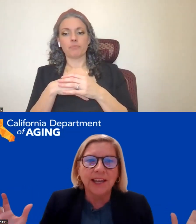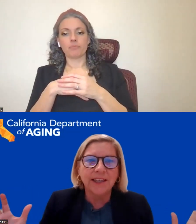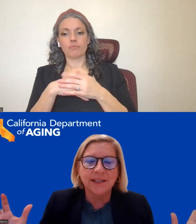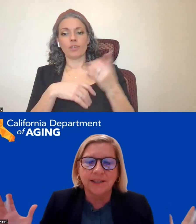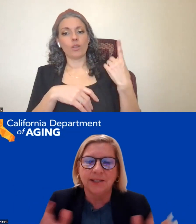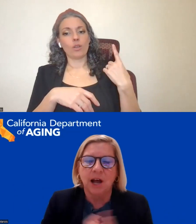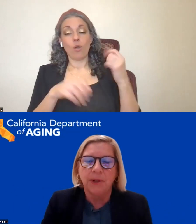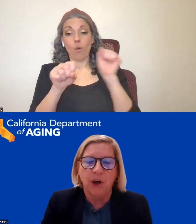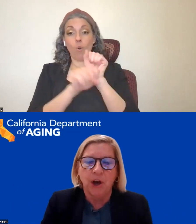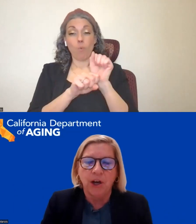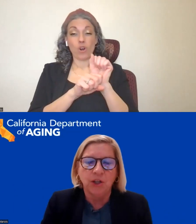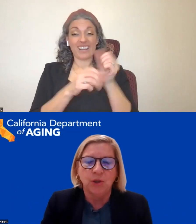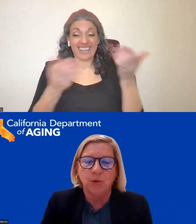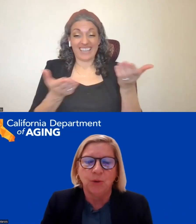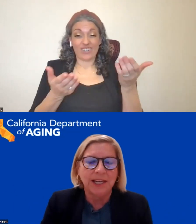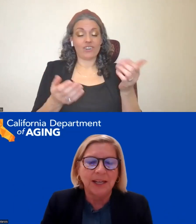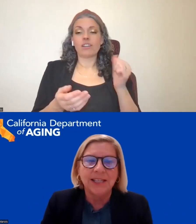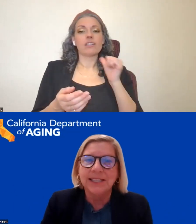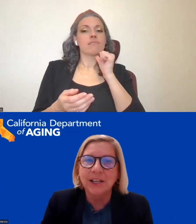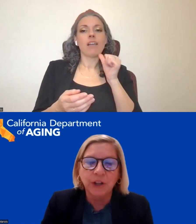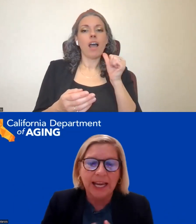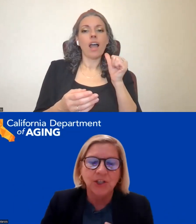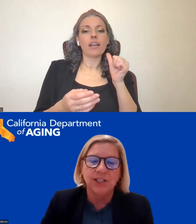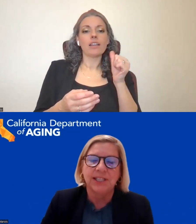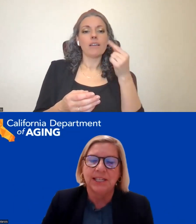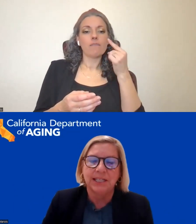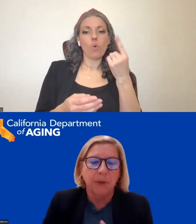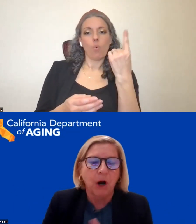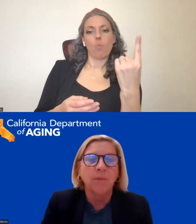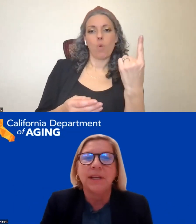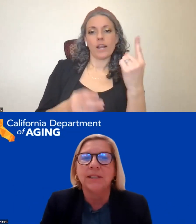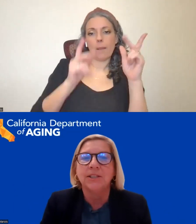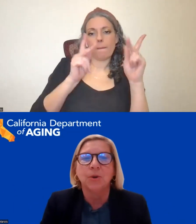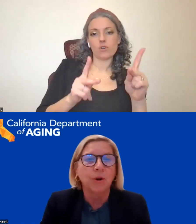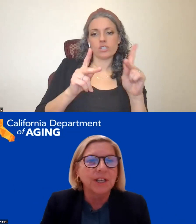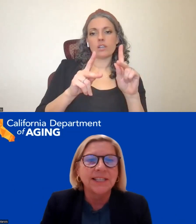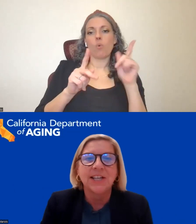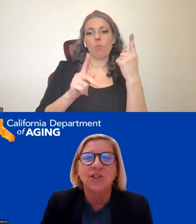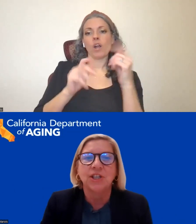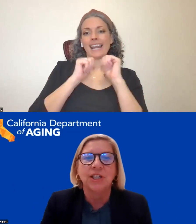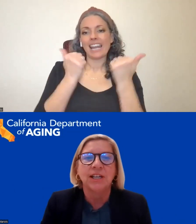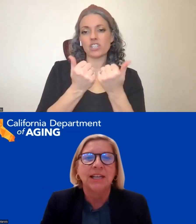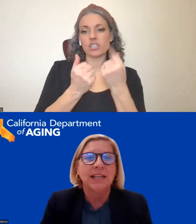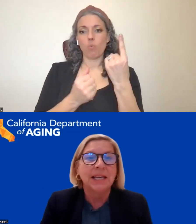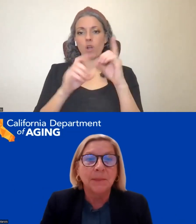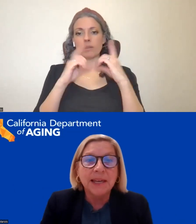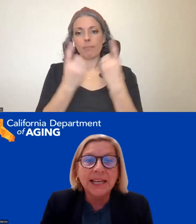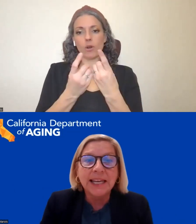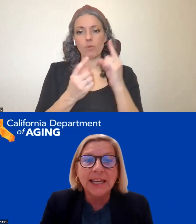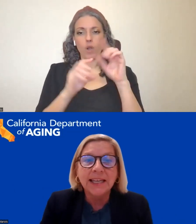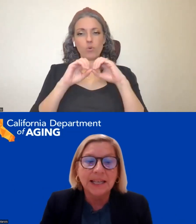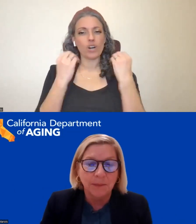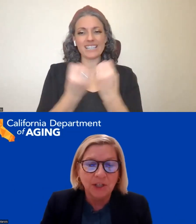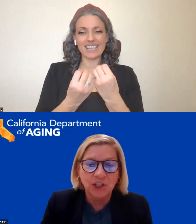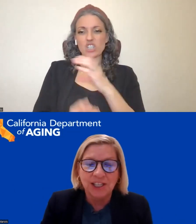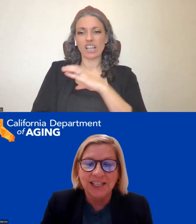Work like this does not belong to any single agency, department, organization,